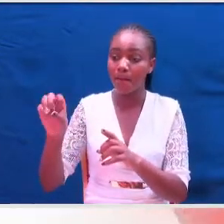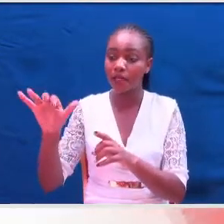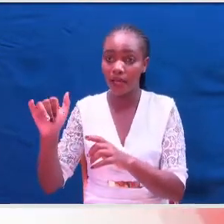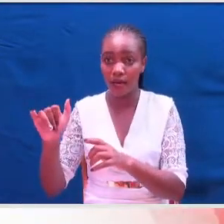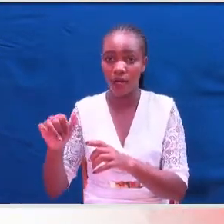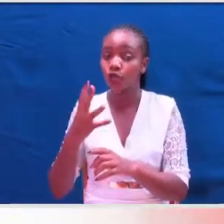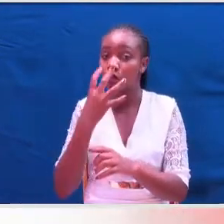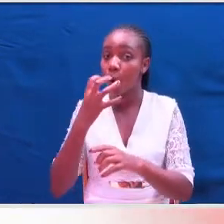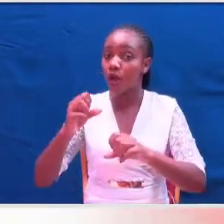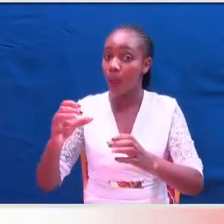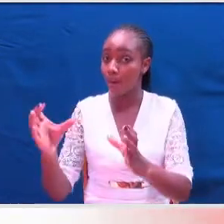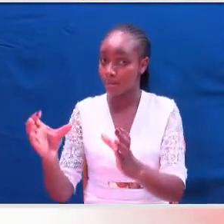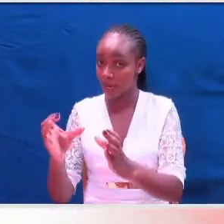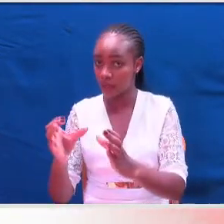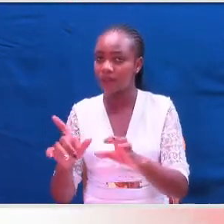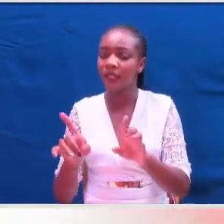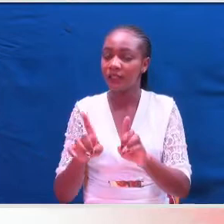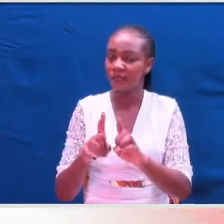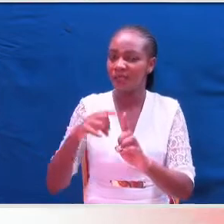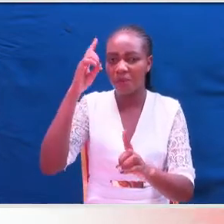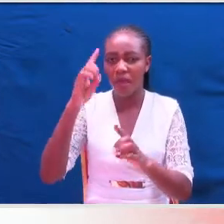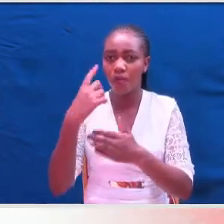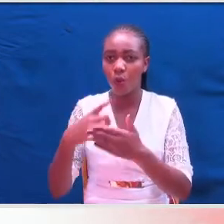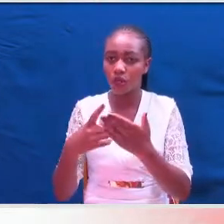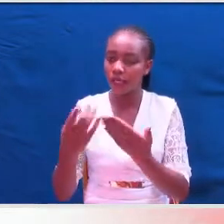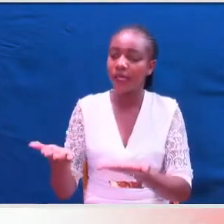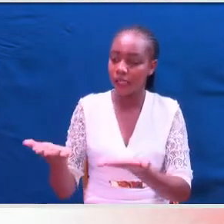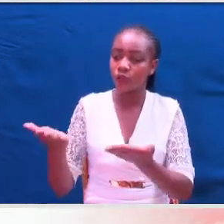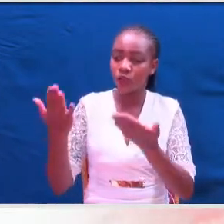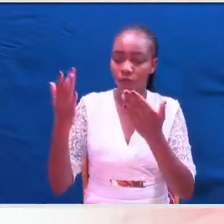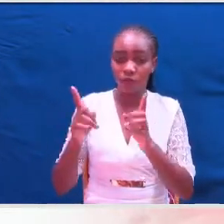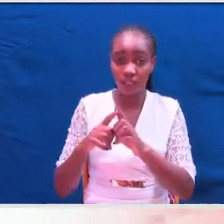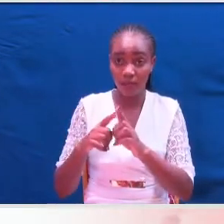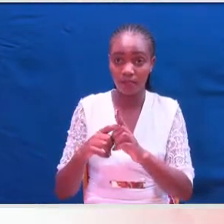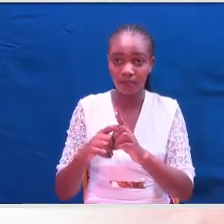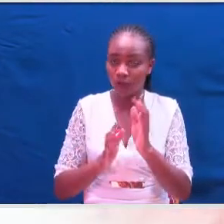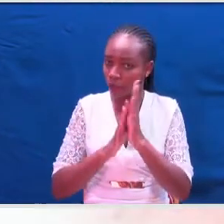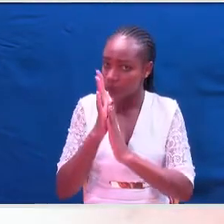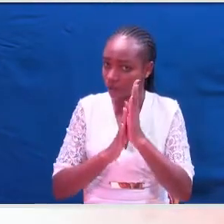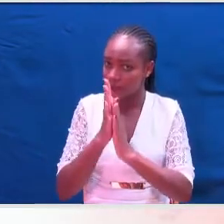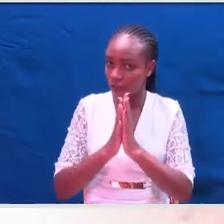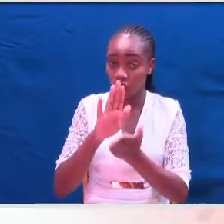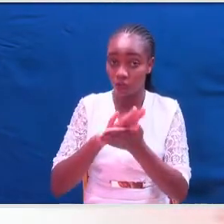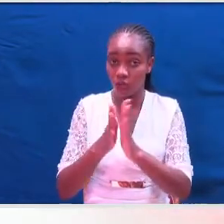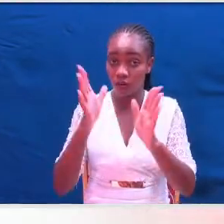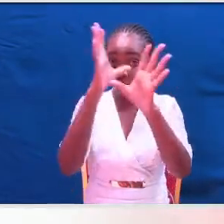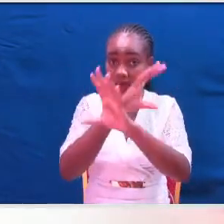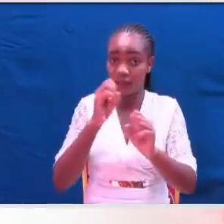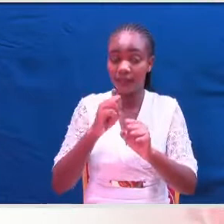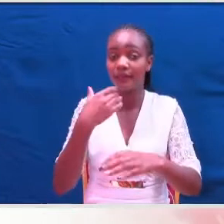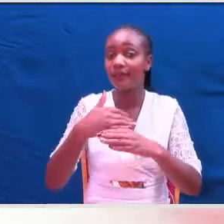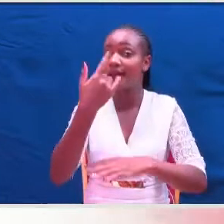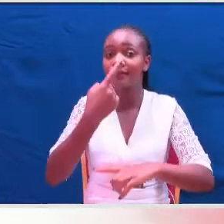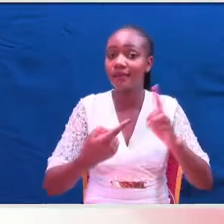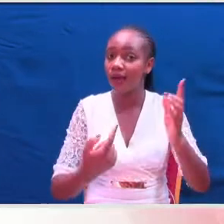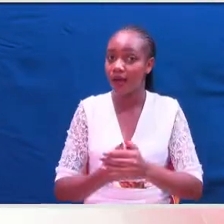orange-emblemed party in what is seen as a move to bolster his bid to wrestle Ruto out of the presidential race.